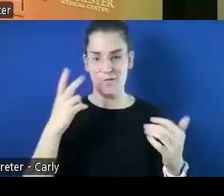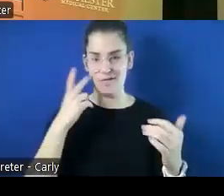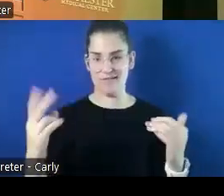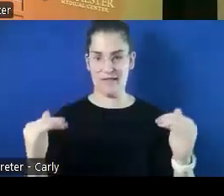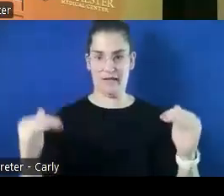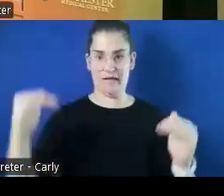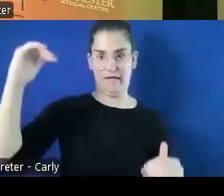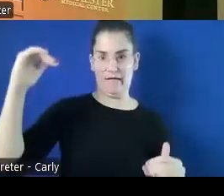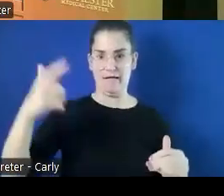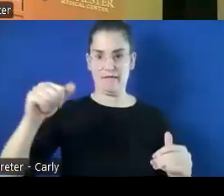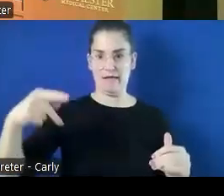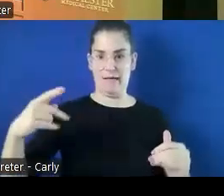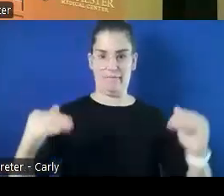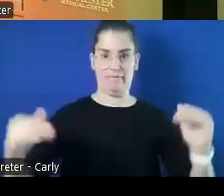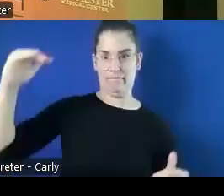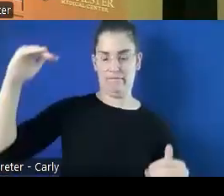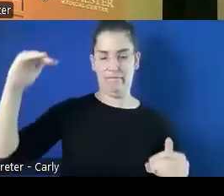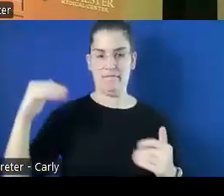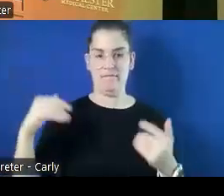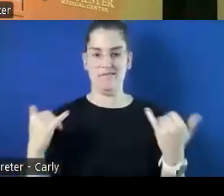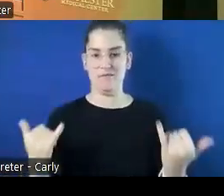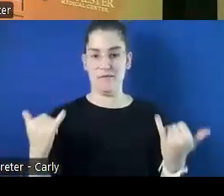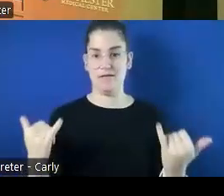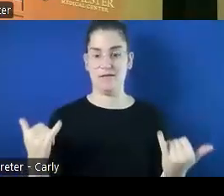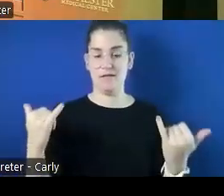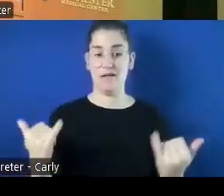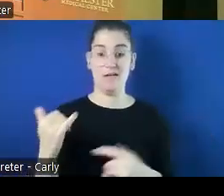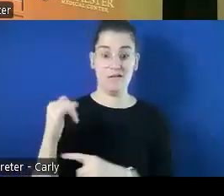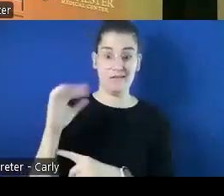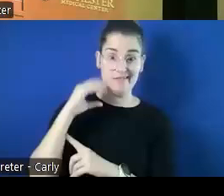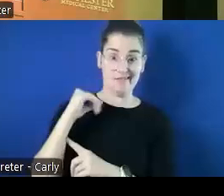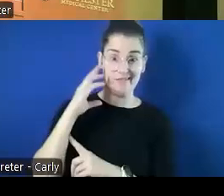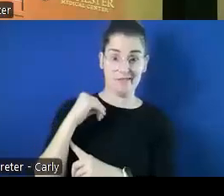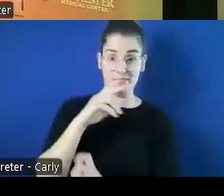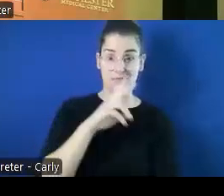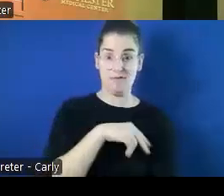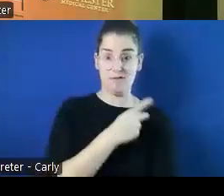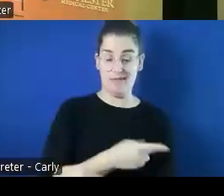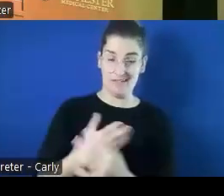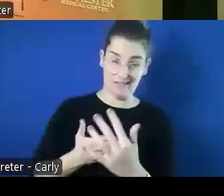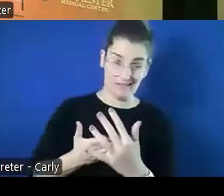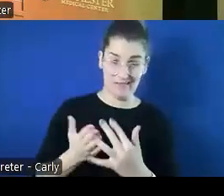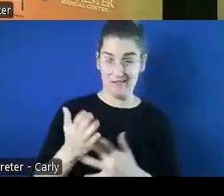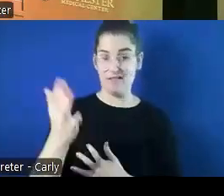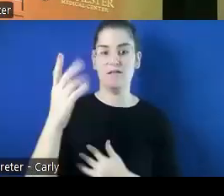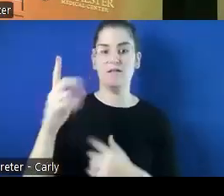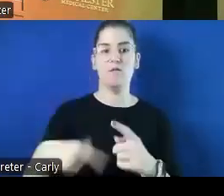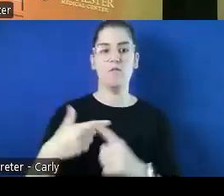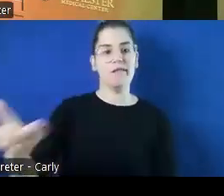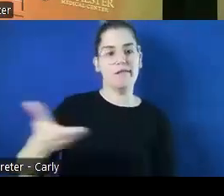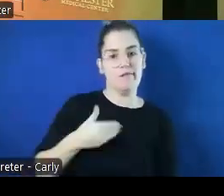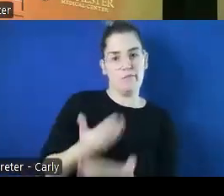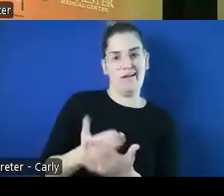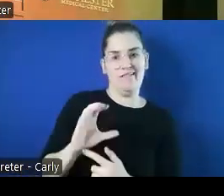residents. Right now, we don't really know the experience that our patients go through when they're brought to CPEP. And